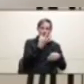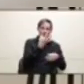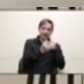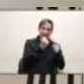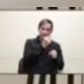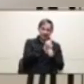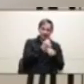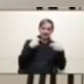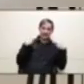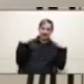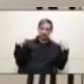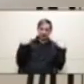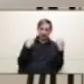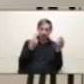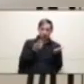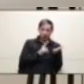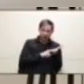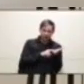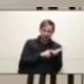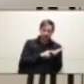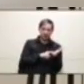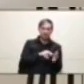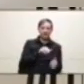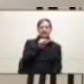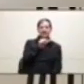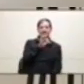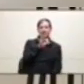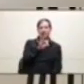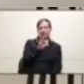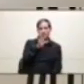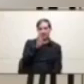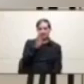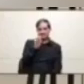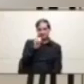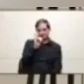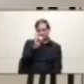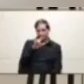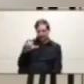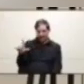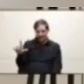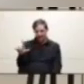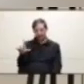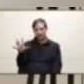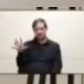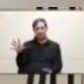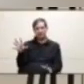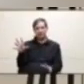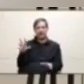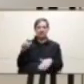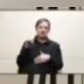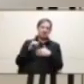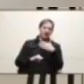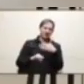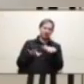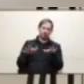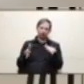for as you awarded it for 63 million. If you calculate it to a month, it's about